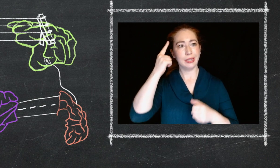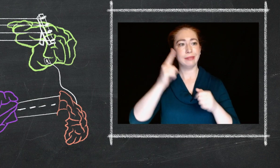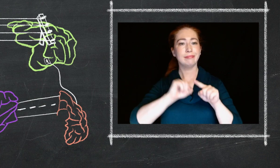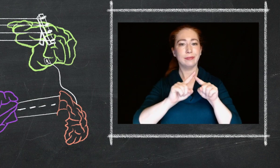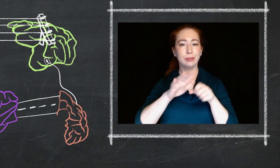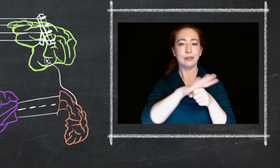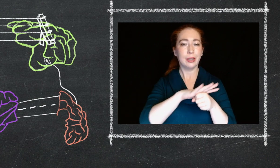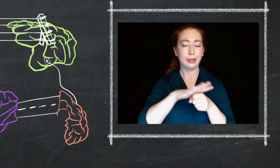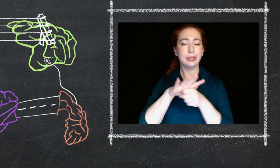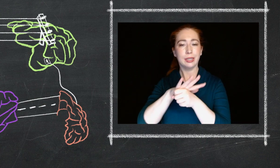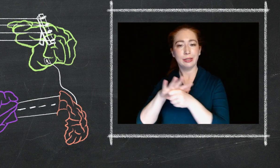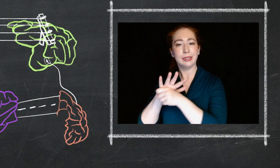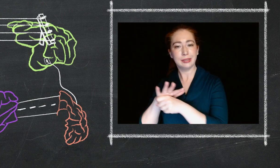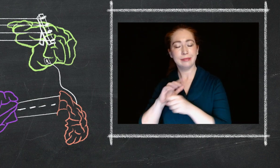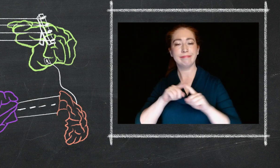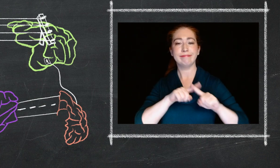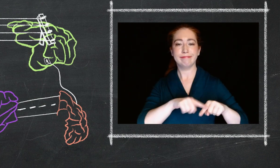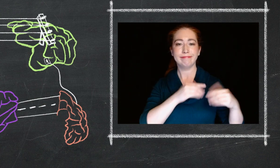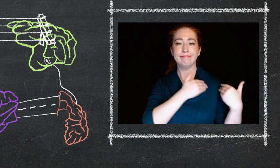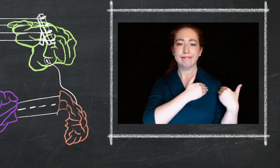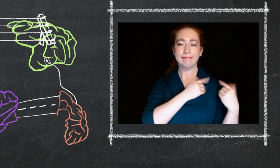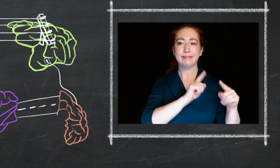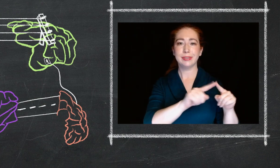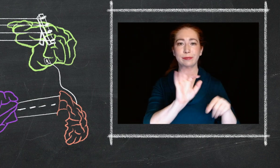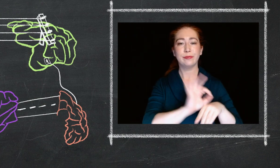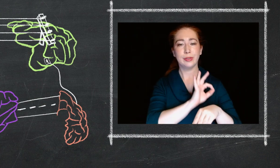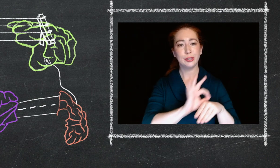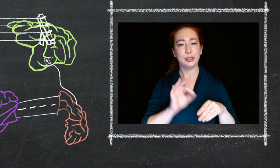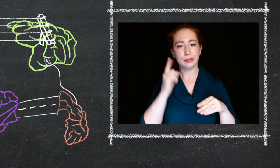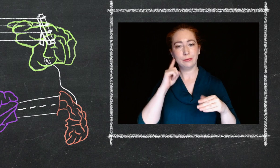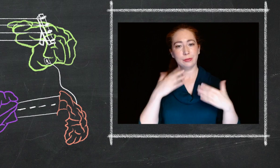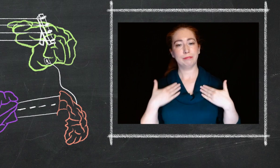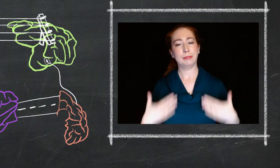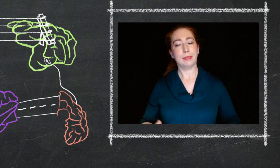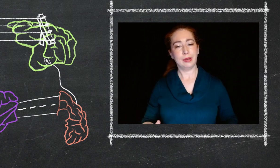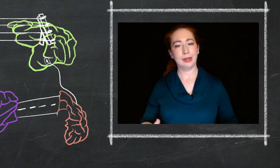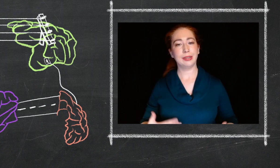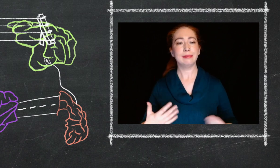functions, and they all work together to help you function normally.